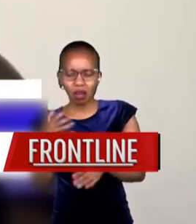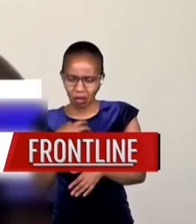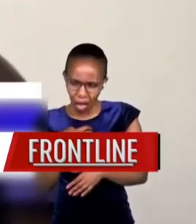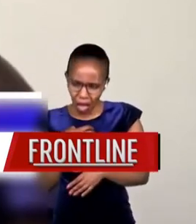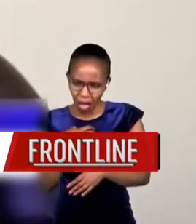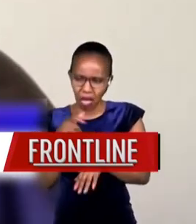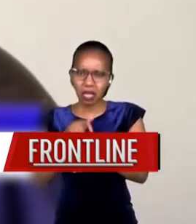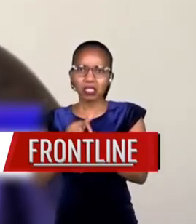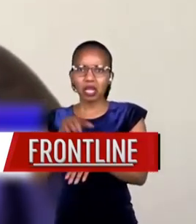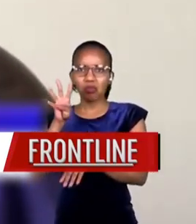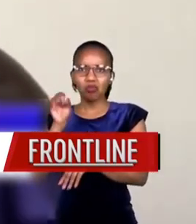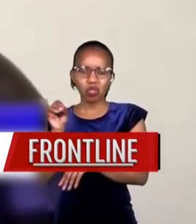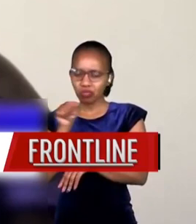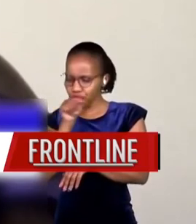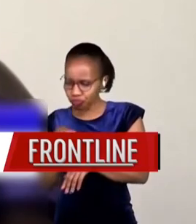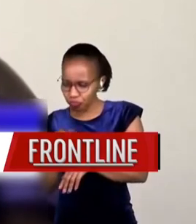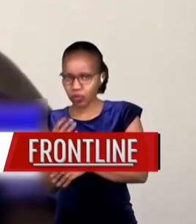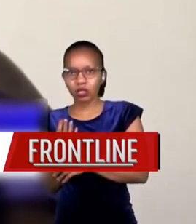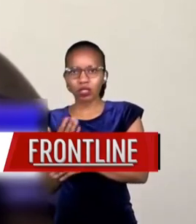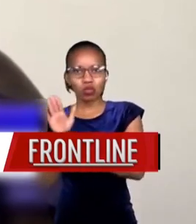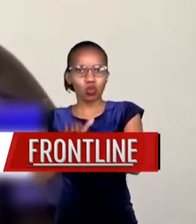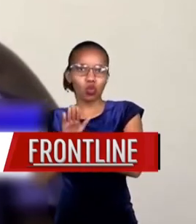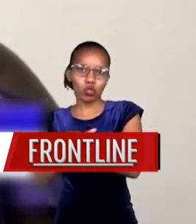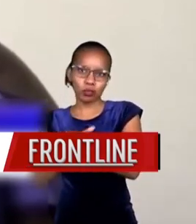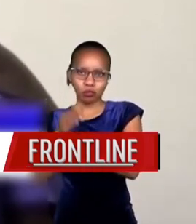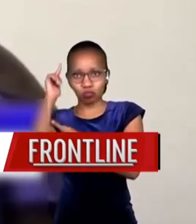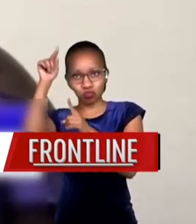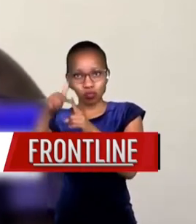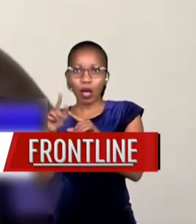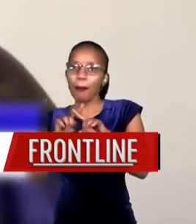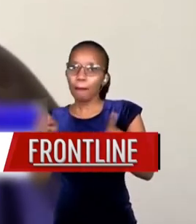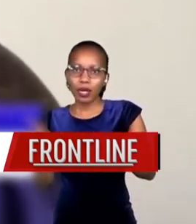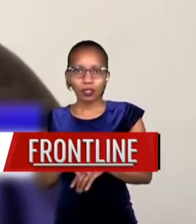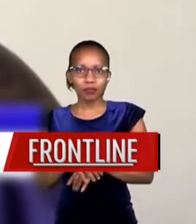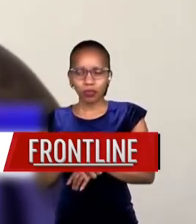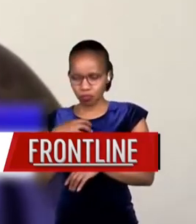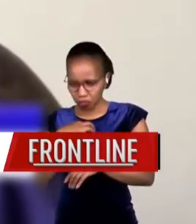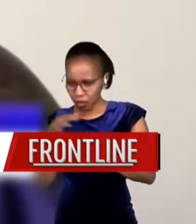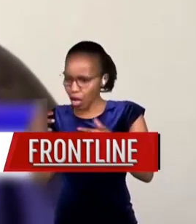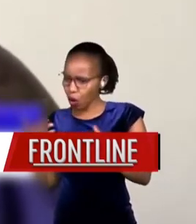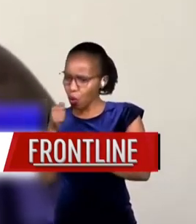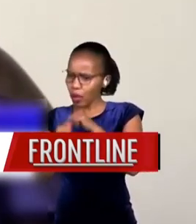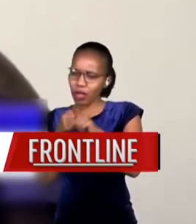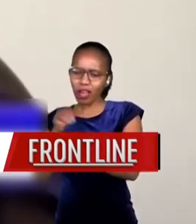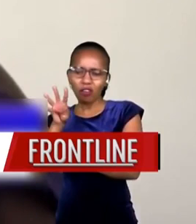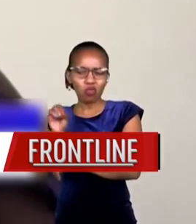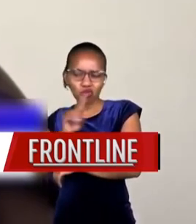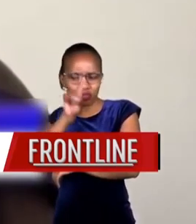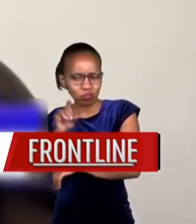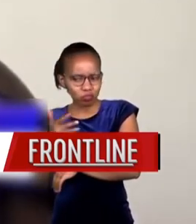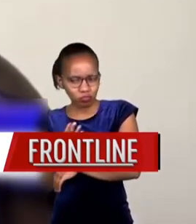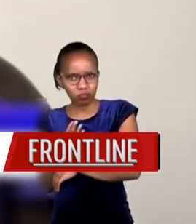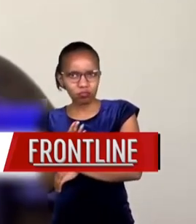by the time I'm 40, right? Which is a great goal. But then how are you going to retire at 40? Right? So just